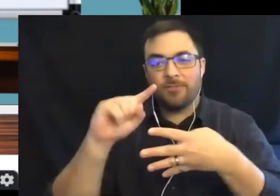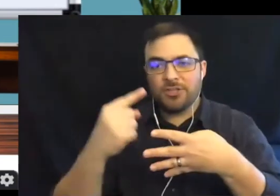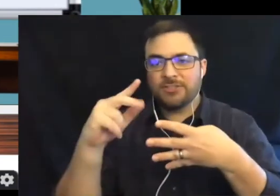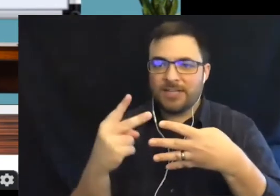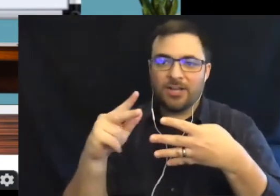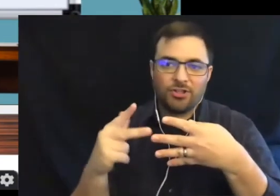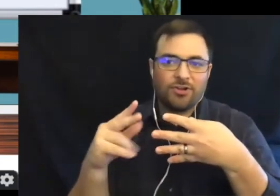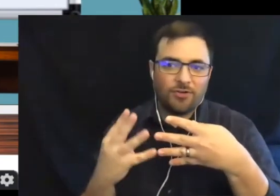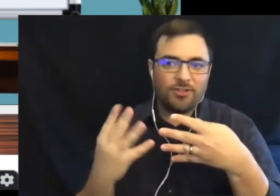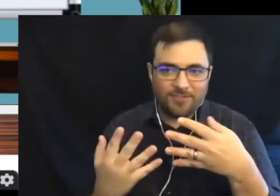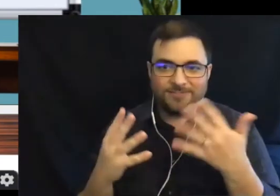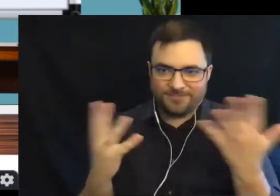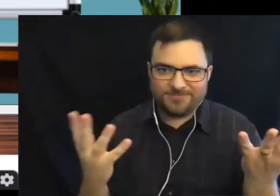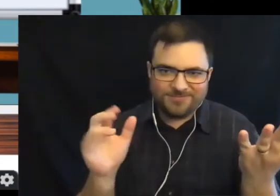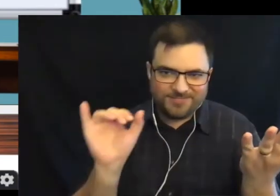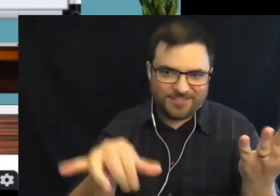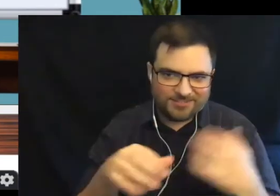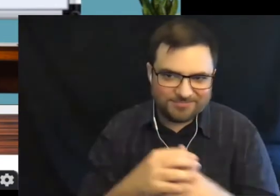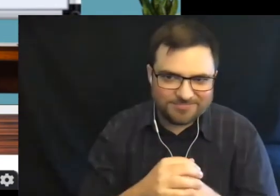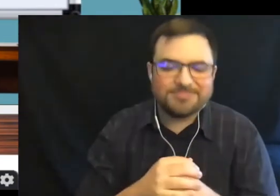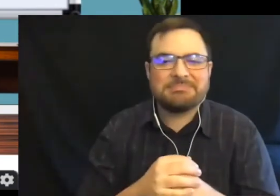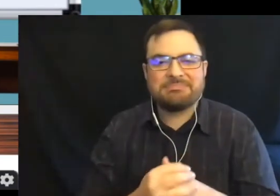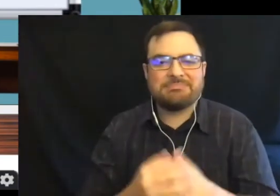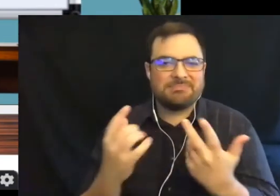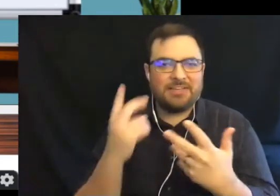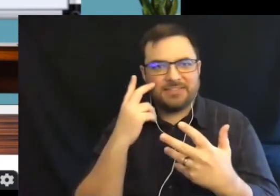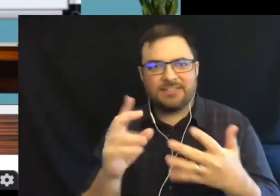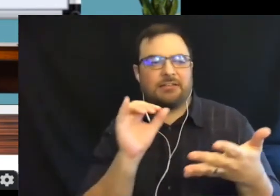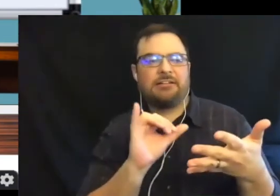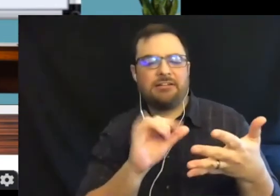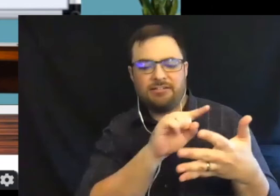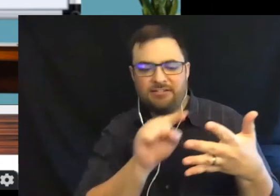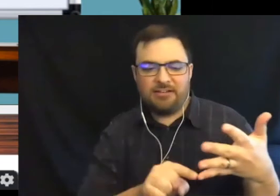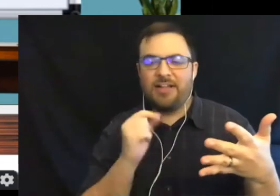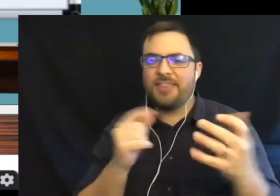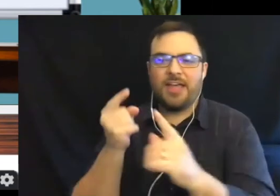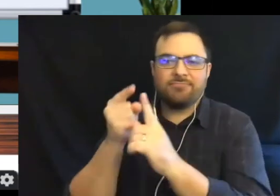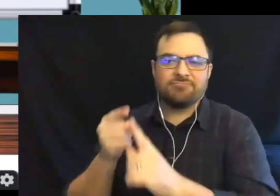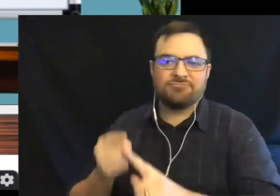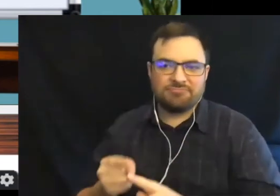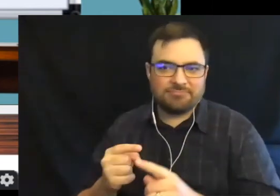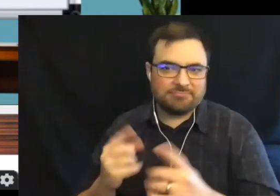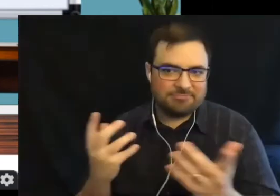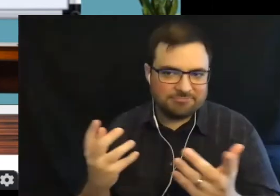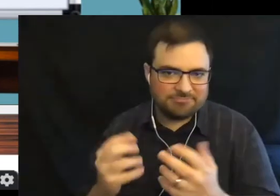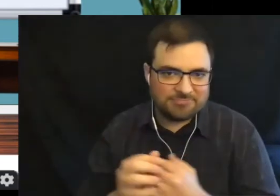and it gives them kind of a roadmap of what skills we're working on. So we go through this,